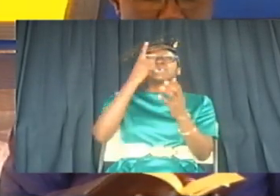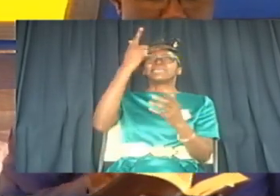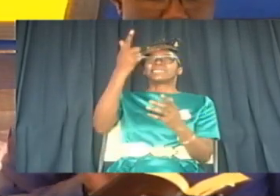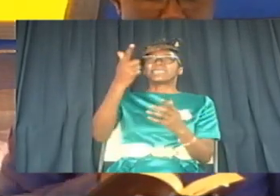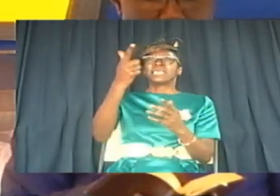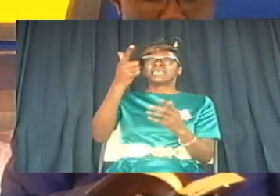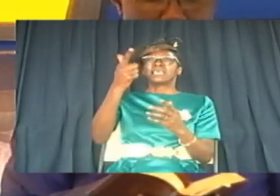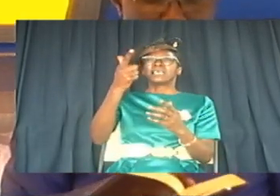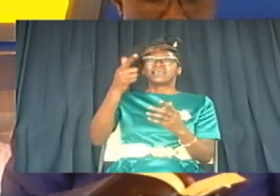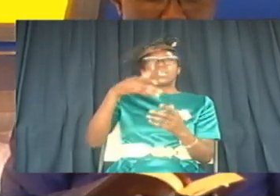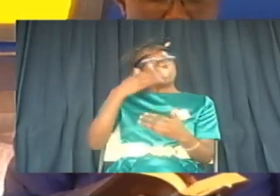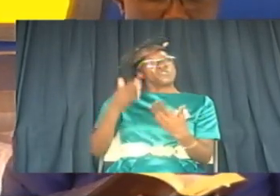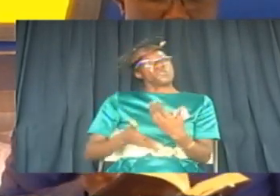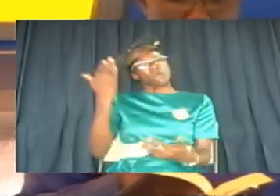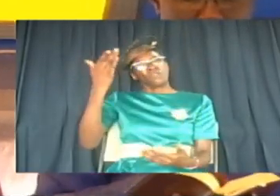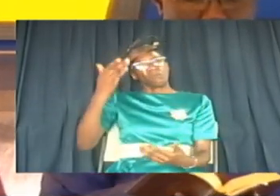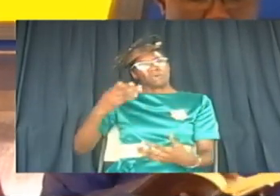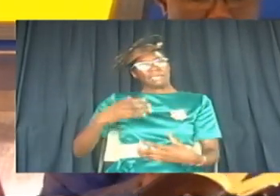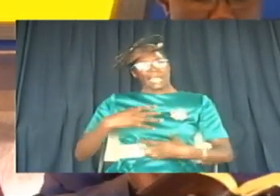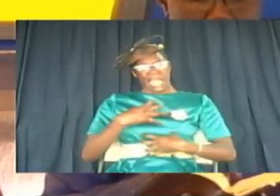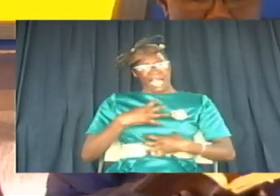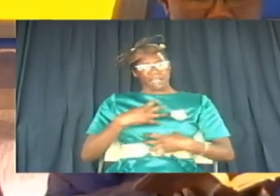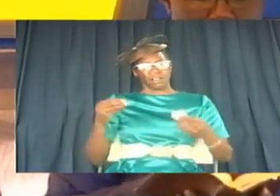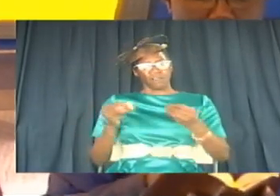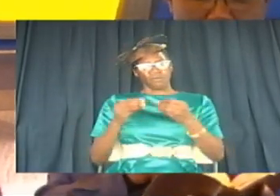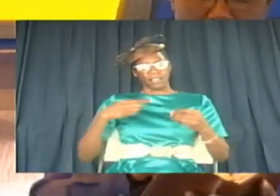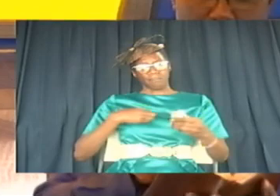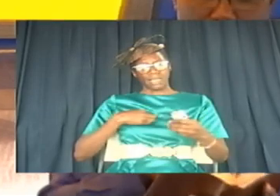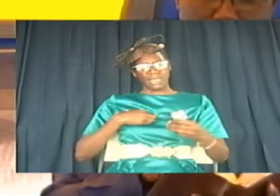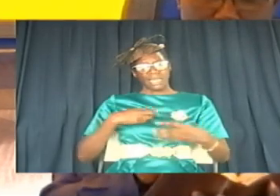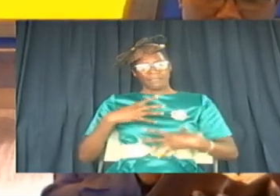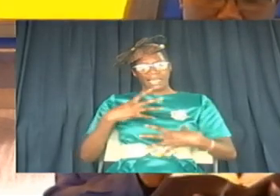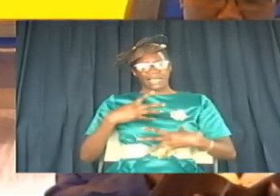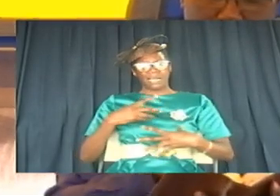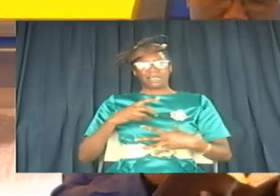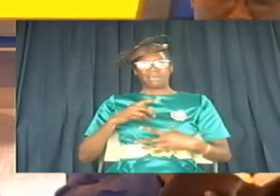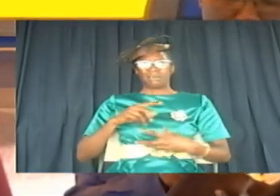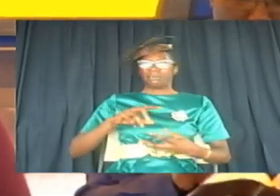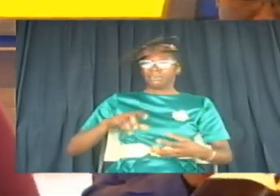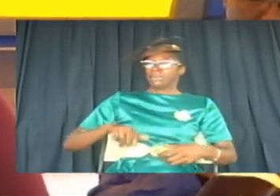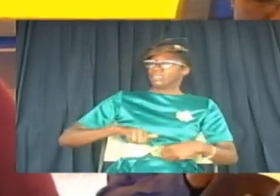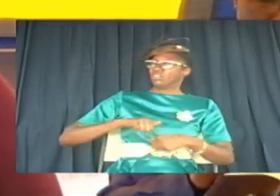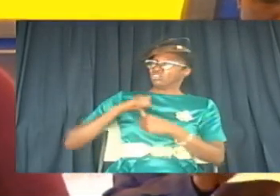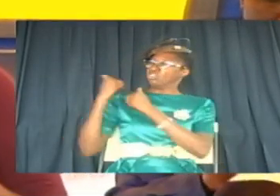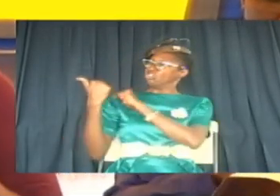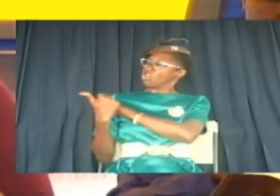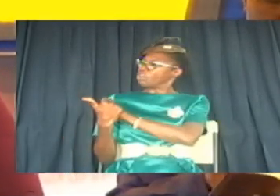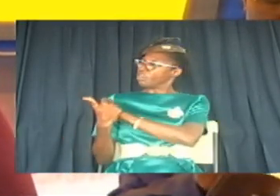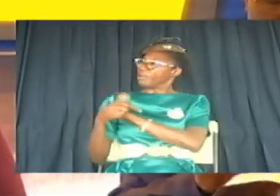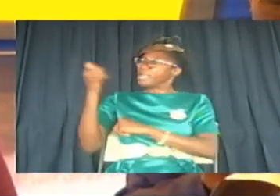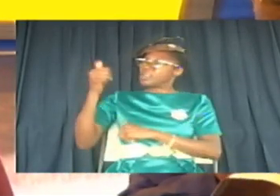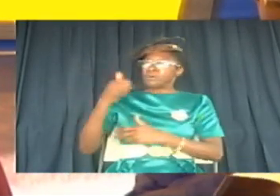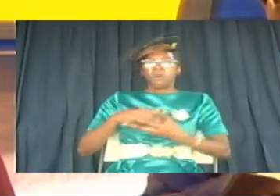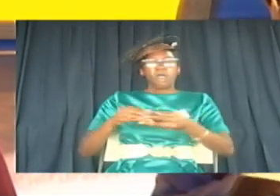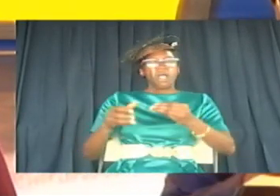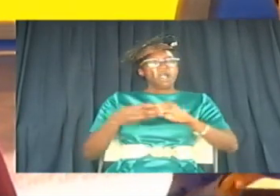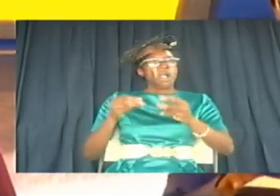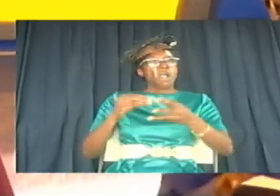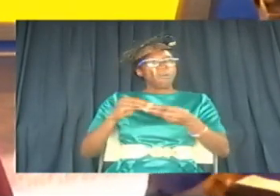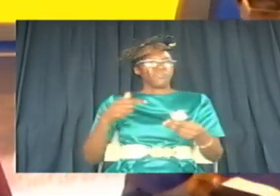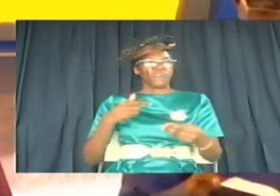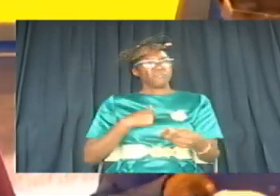thee. Though thou wast angry with me, thine anger is turned away, and thou comfortest